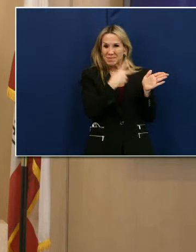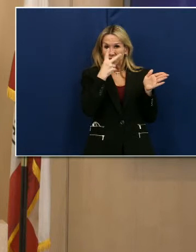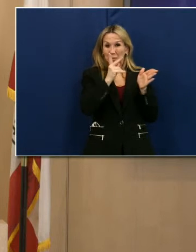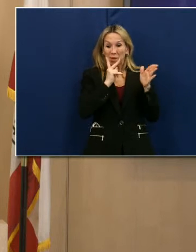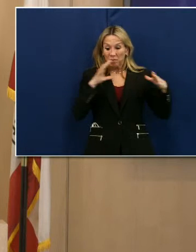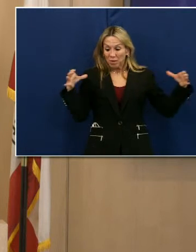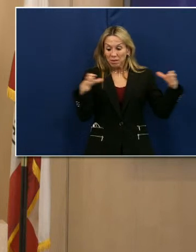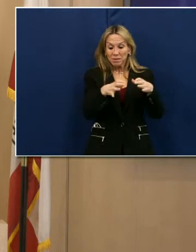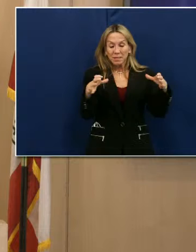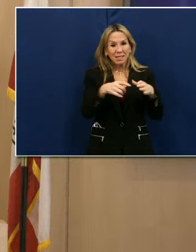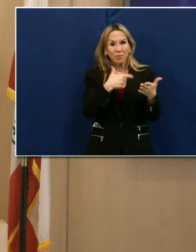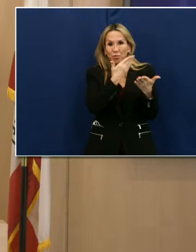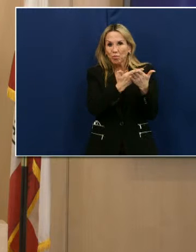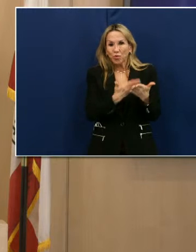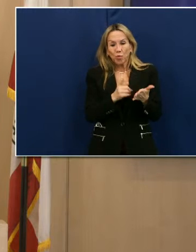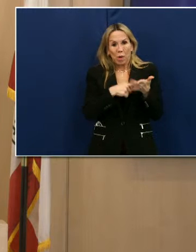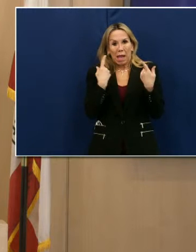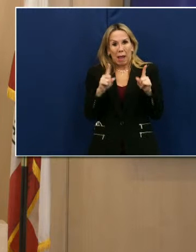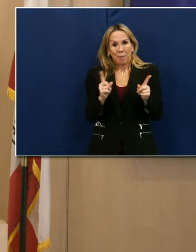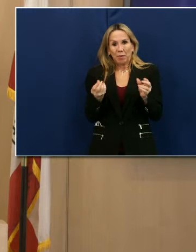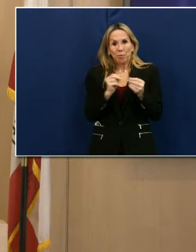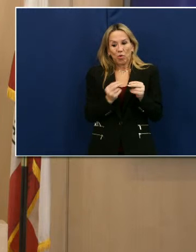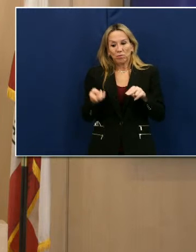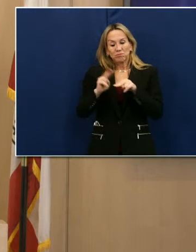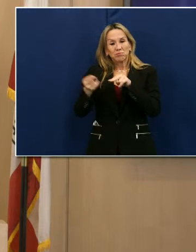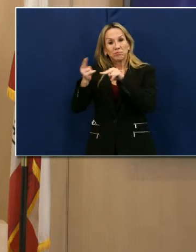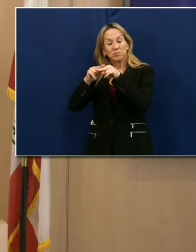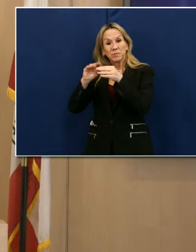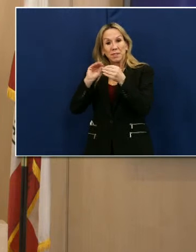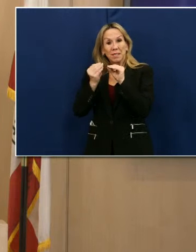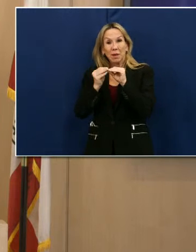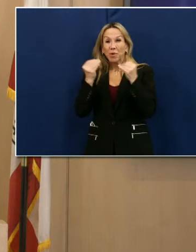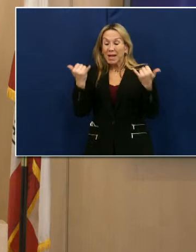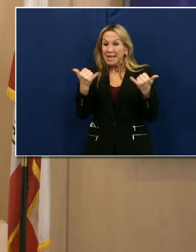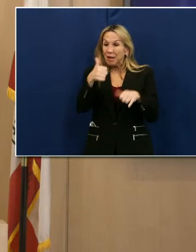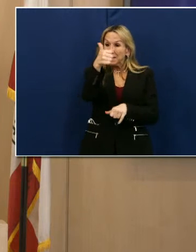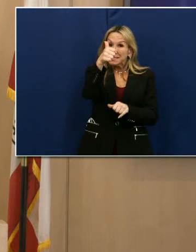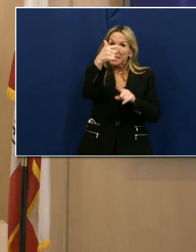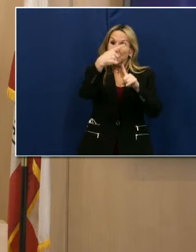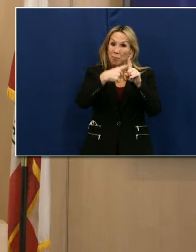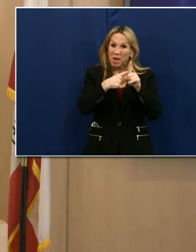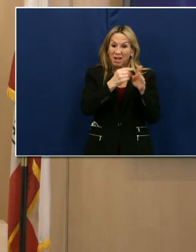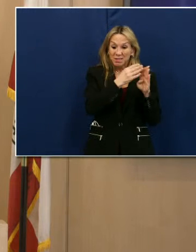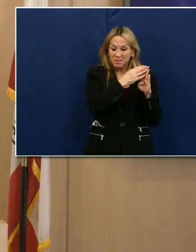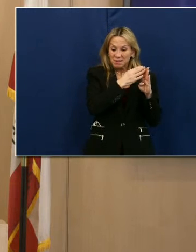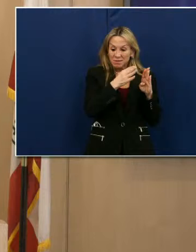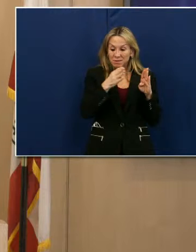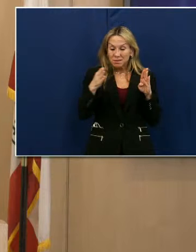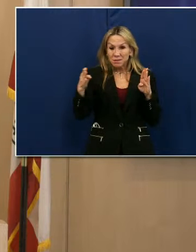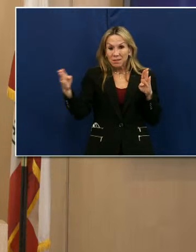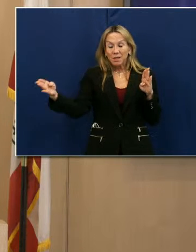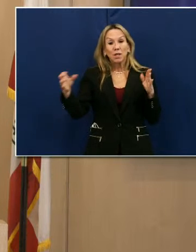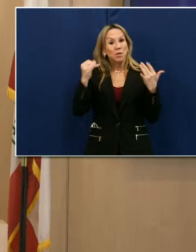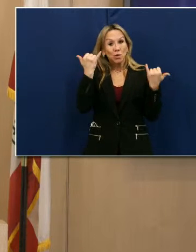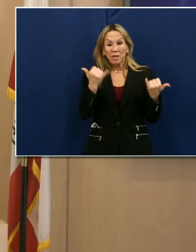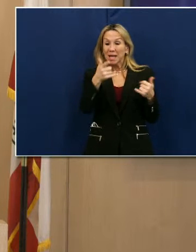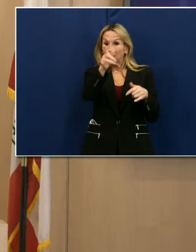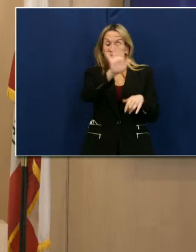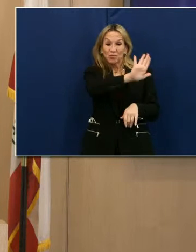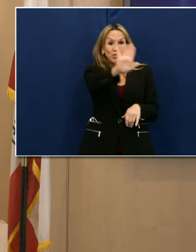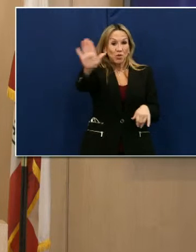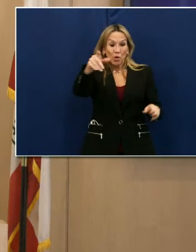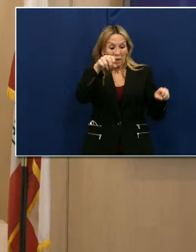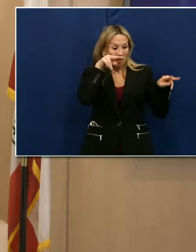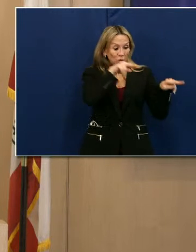and all of these types of things. But really where we are now, 10 months into this, is people have to make a decision to look at the cases, look at the impact